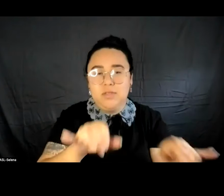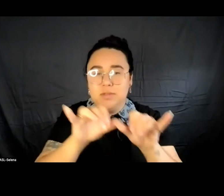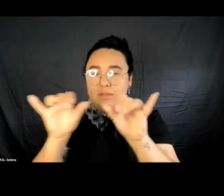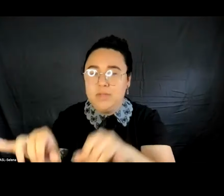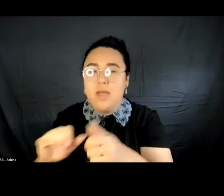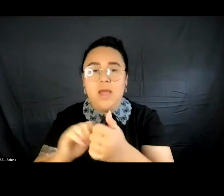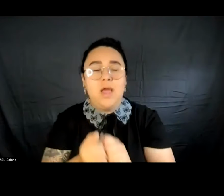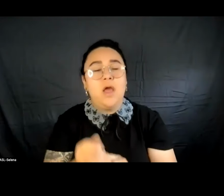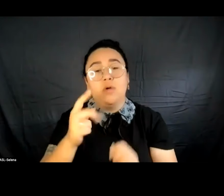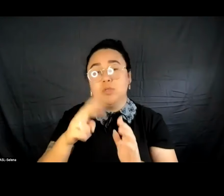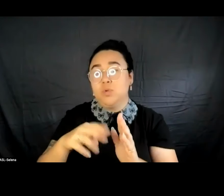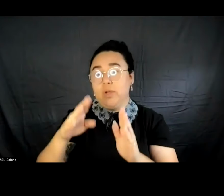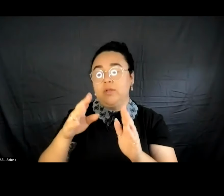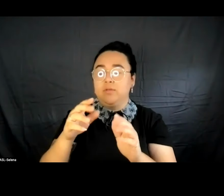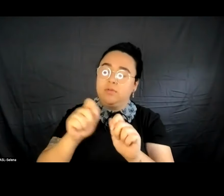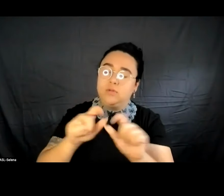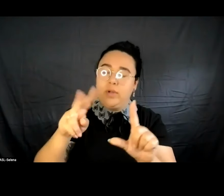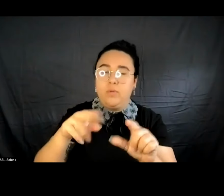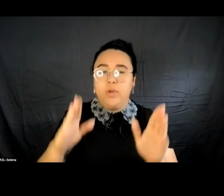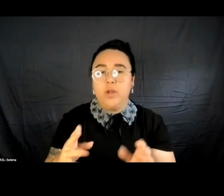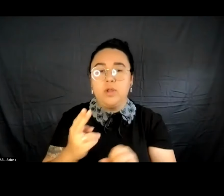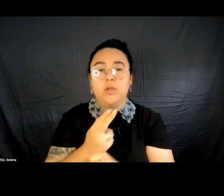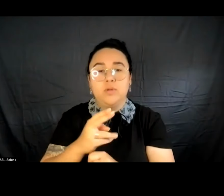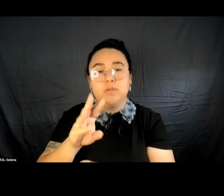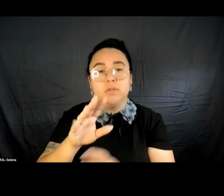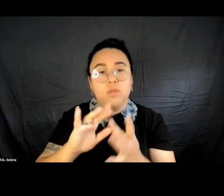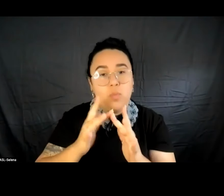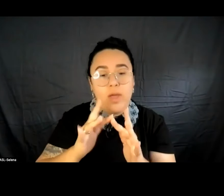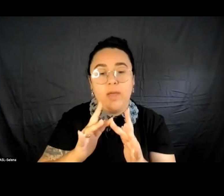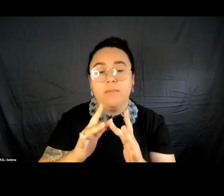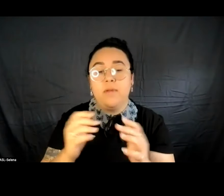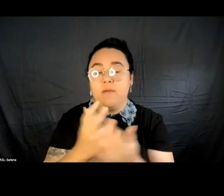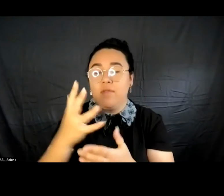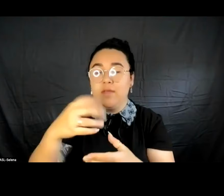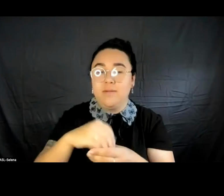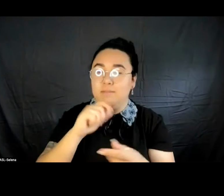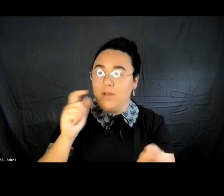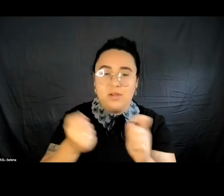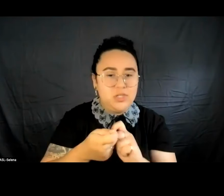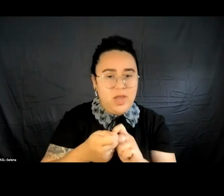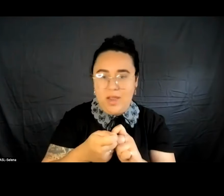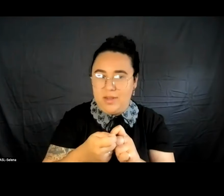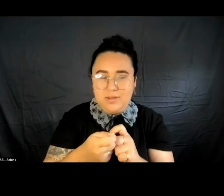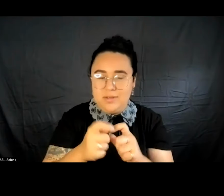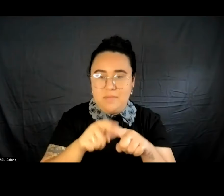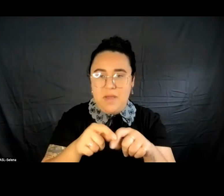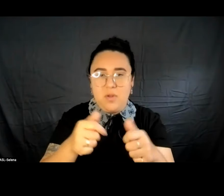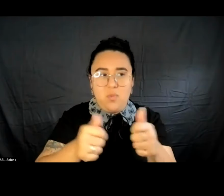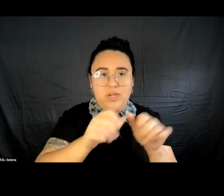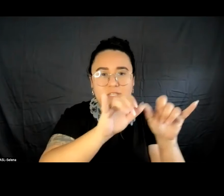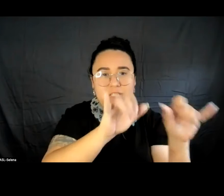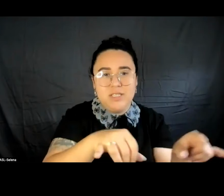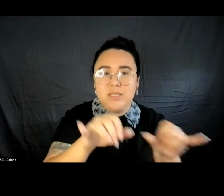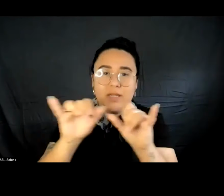user experiences the web and experiences all the things within it doesn't change depending on what browser and accessibility technology that they